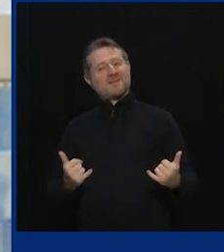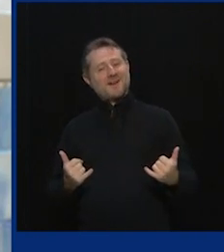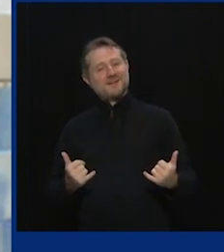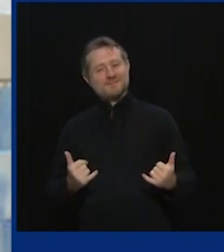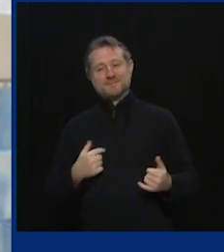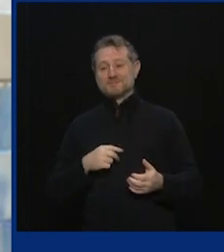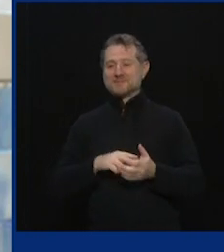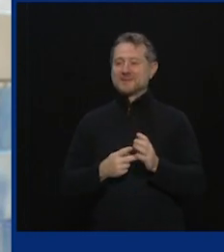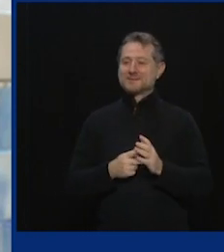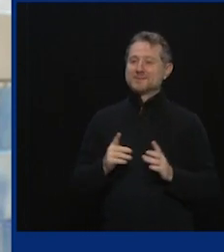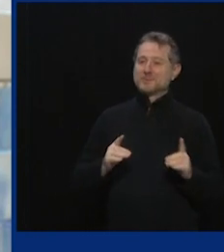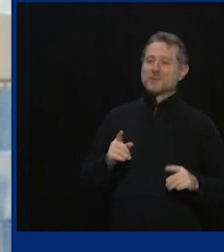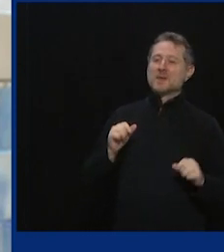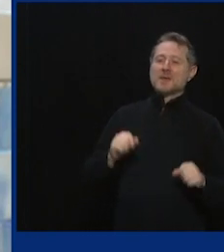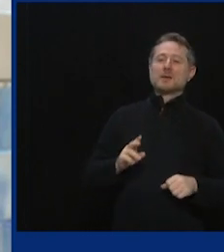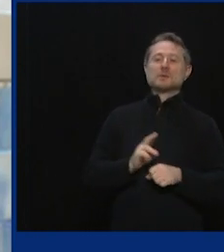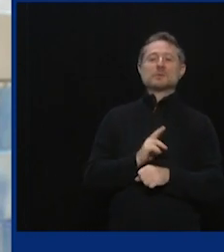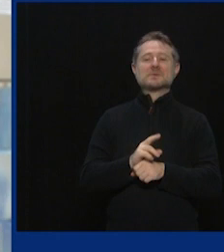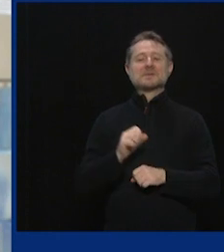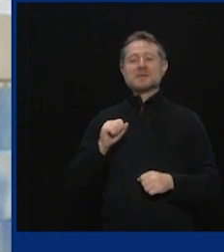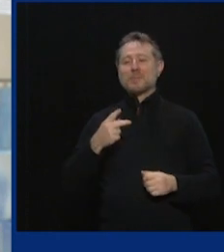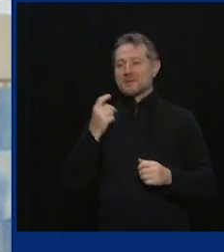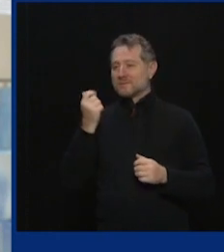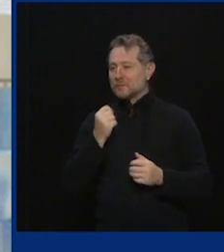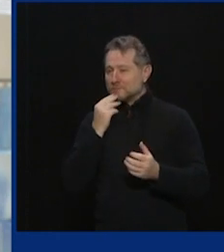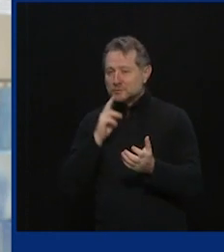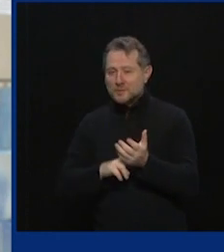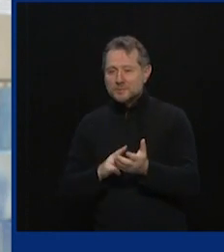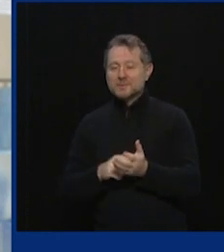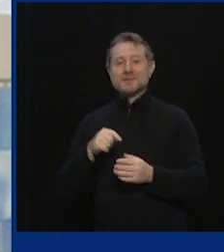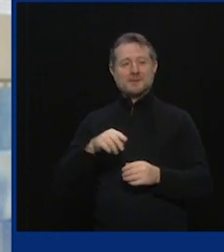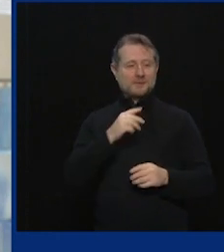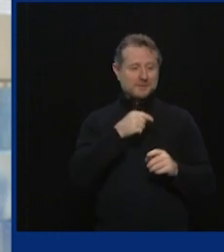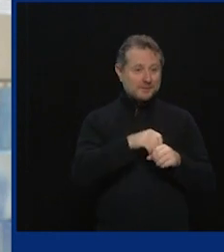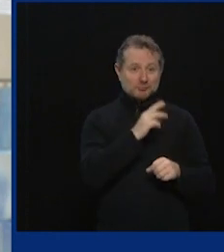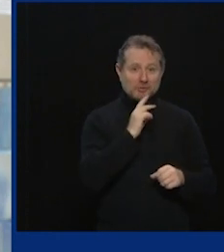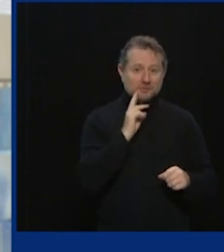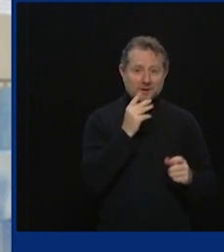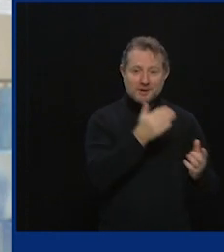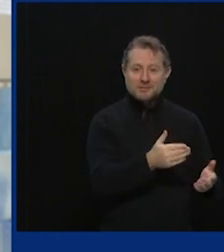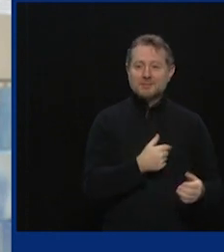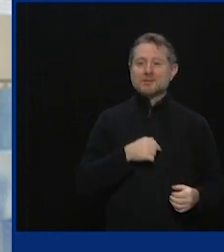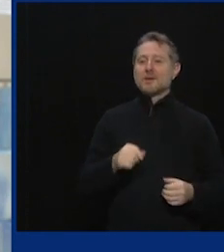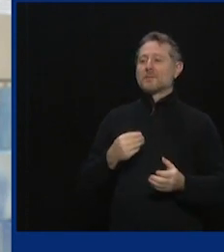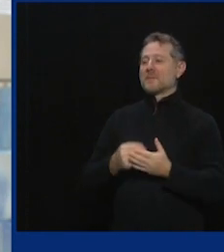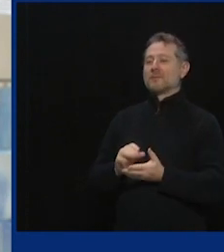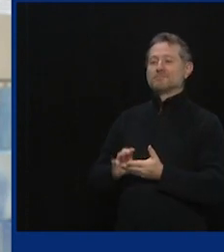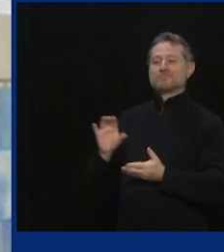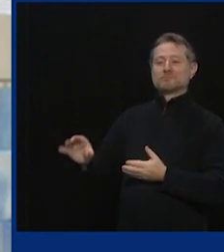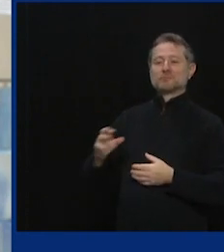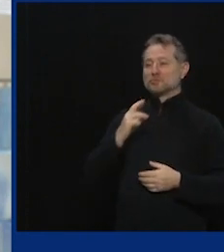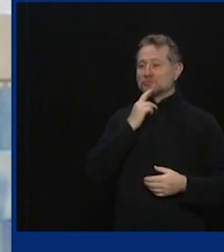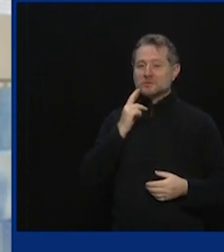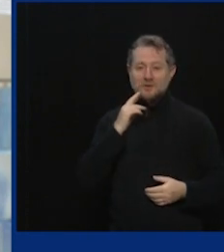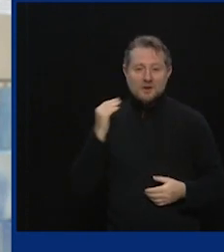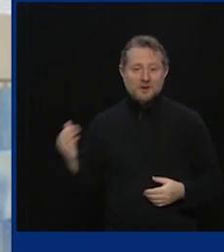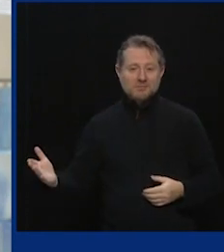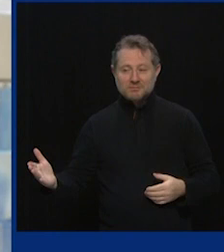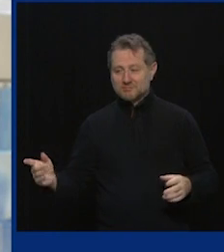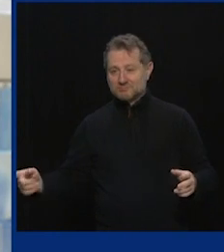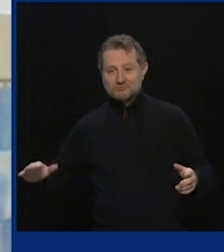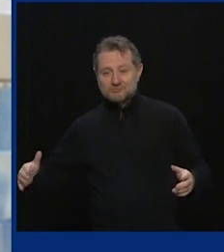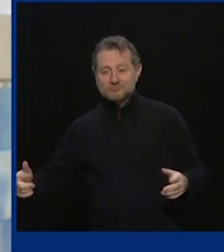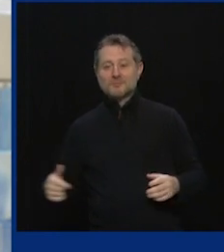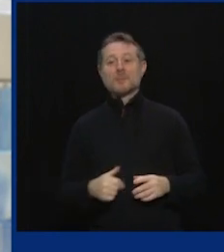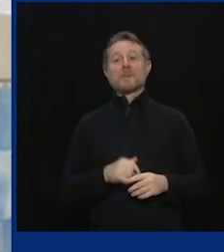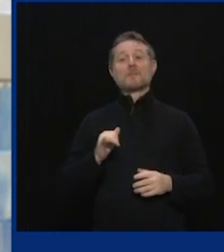for people to use the SNAP benefits in restaurants directly, giving more money to our restaurants, and giving more people to more